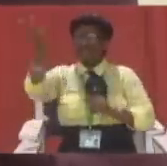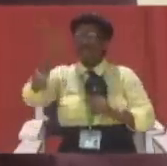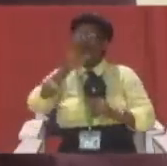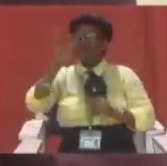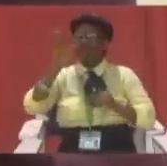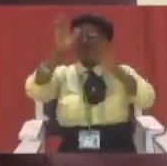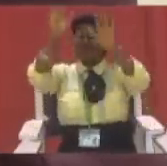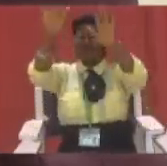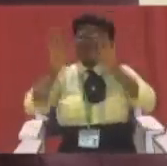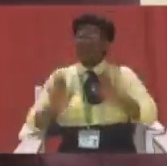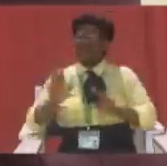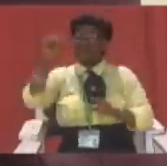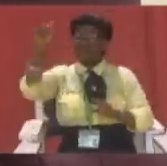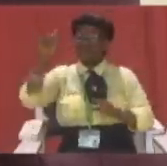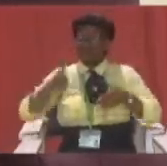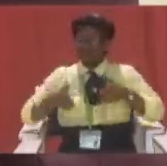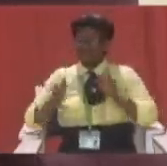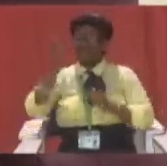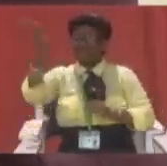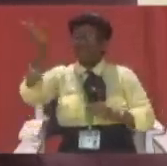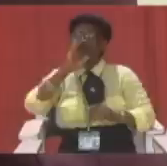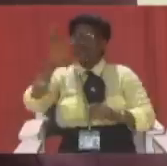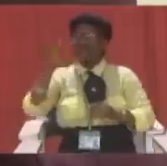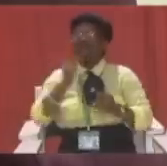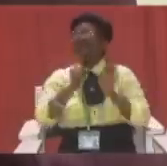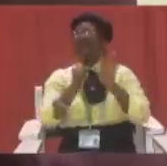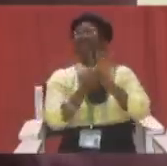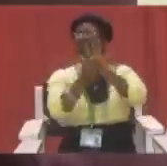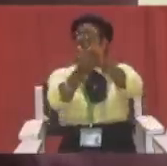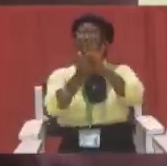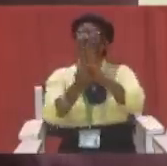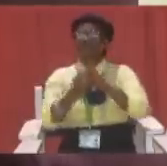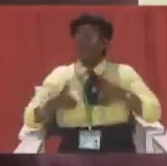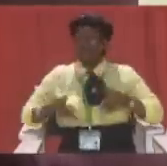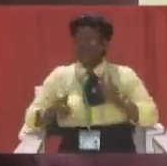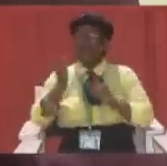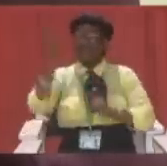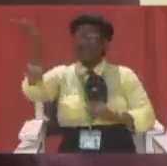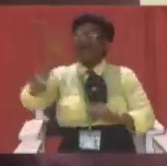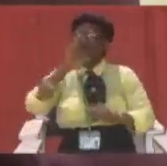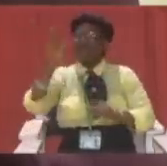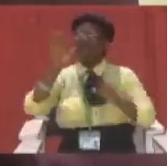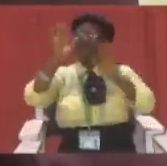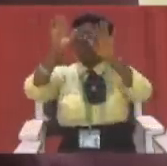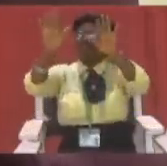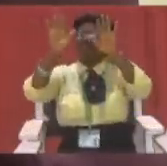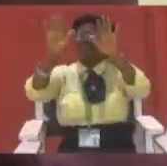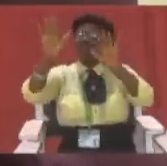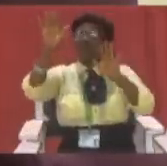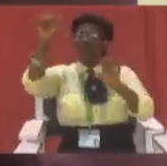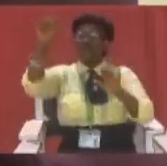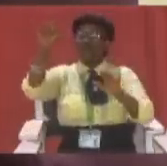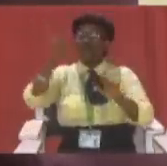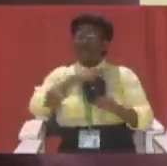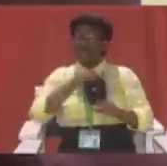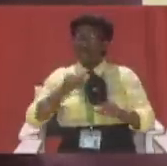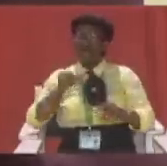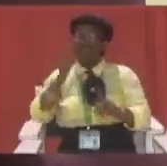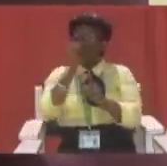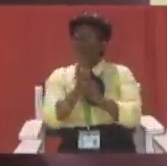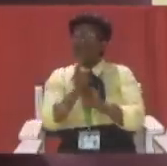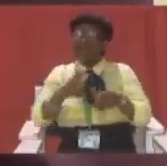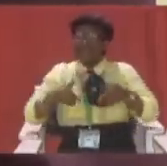Let there be signs. Let there be wonders. And just let your name be